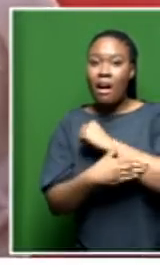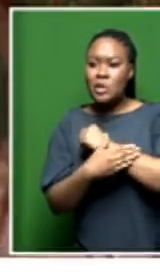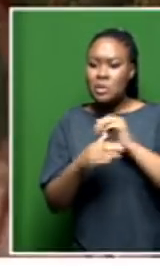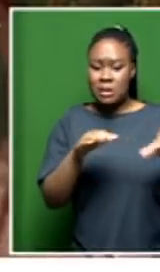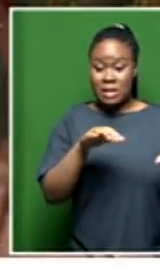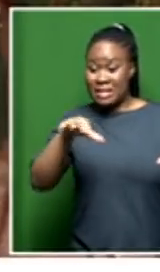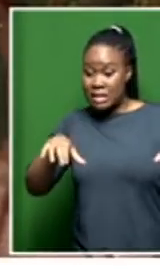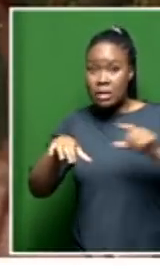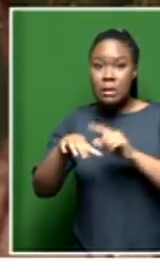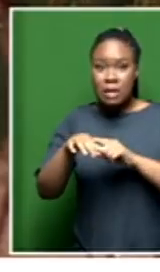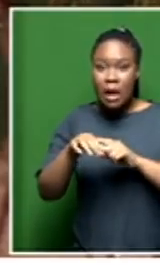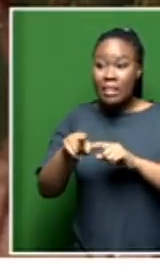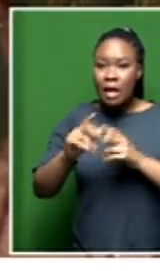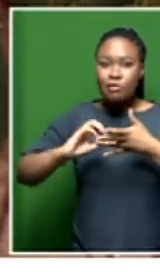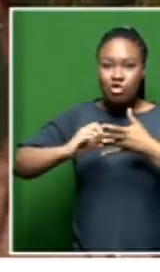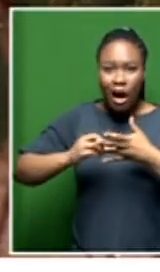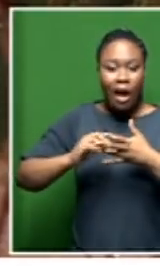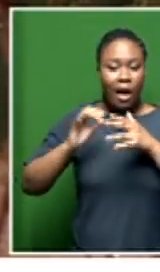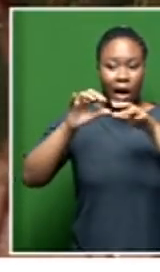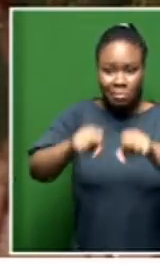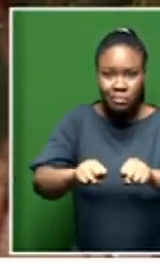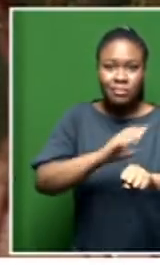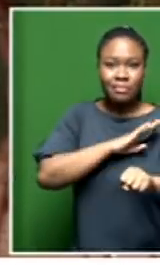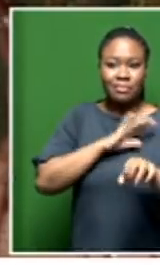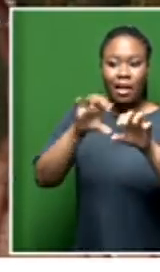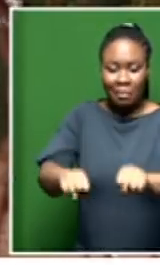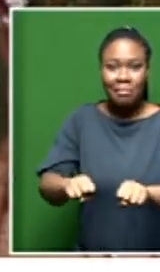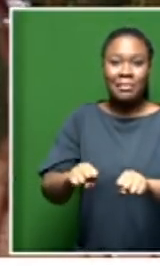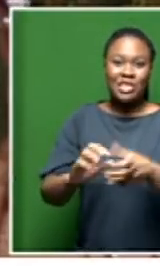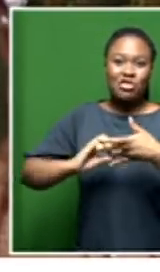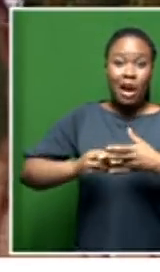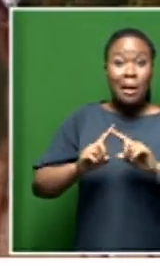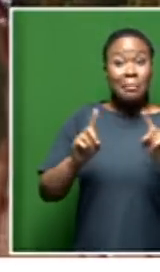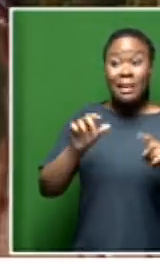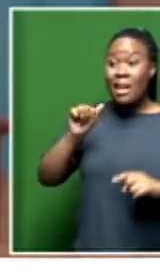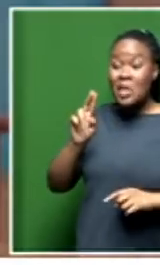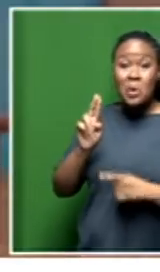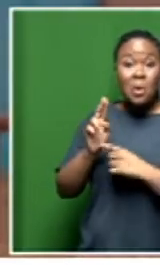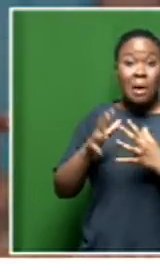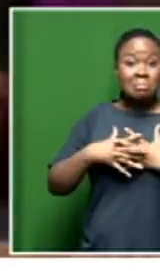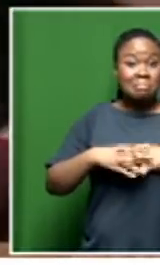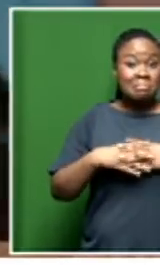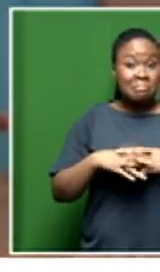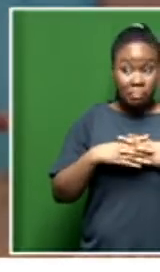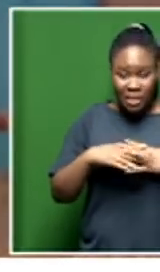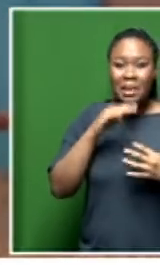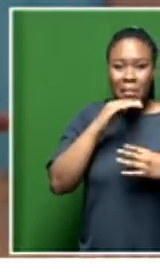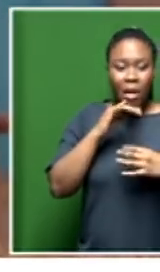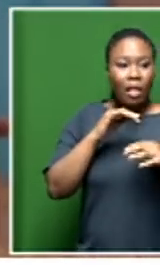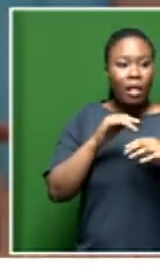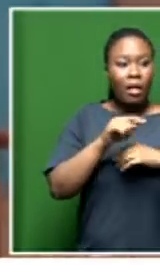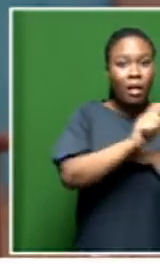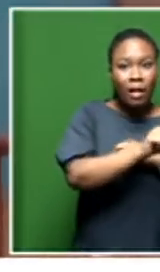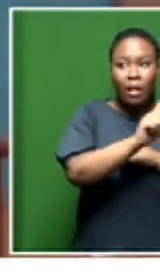morning. So these issues, they will continue coming if the AU or the people do not sit down as